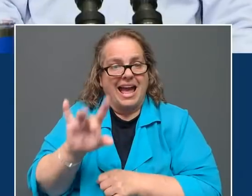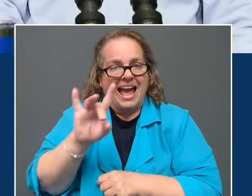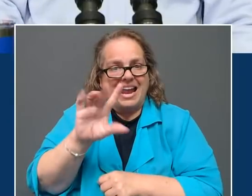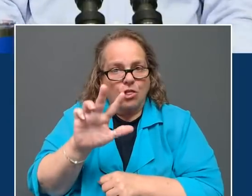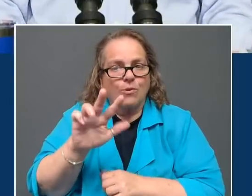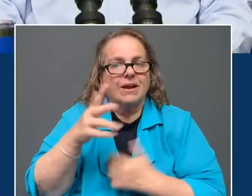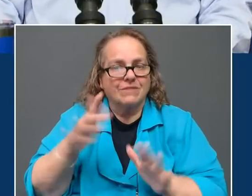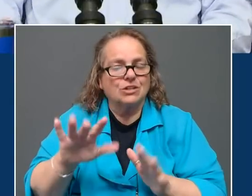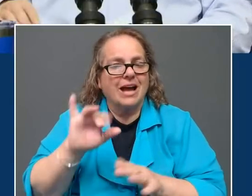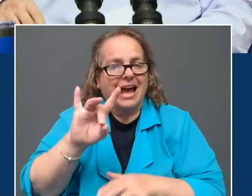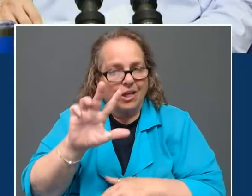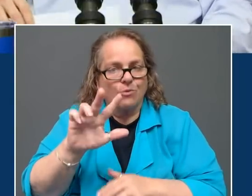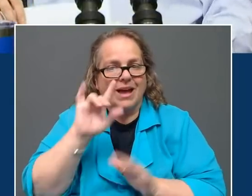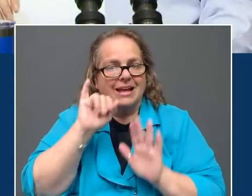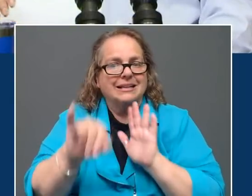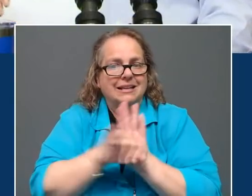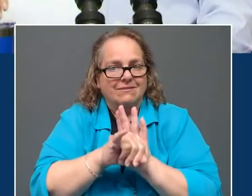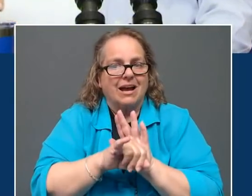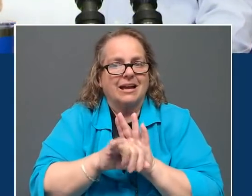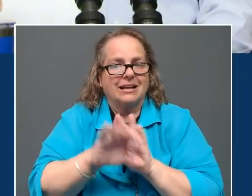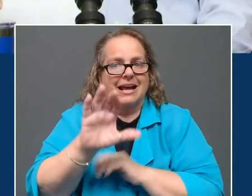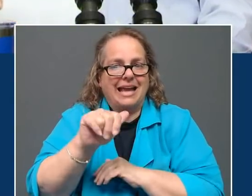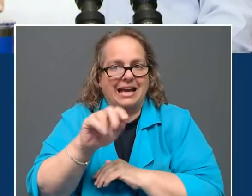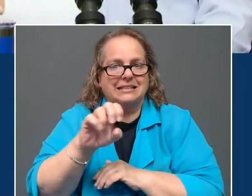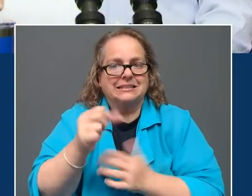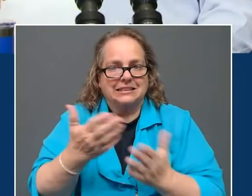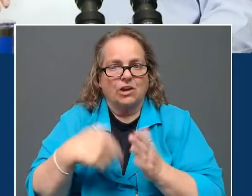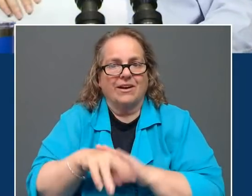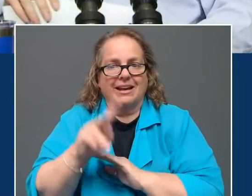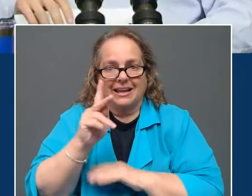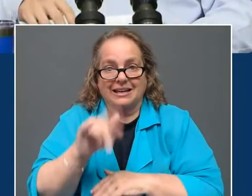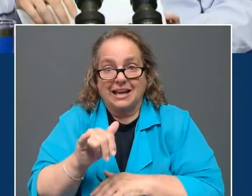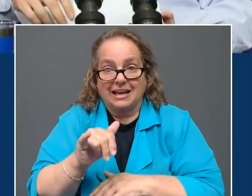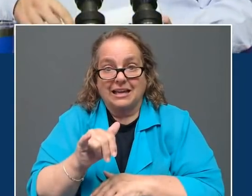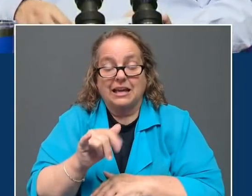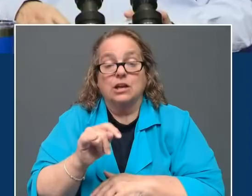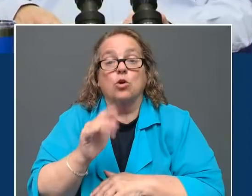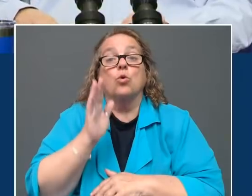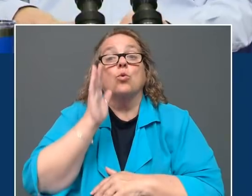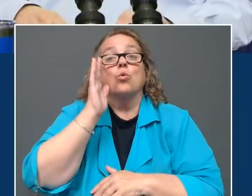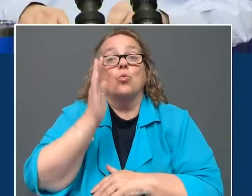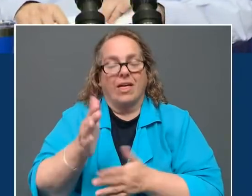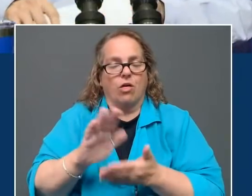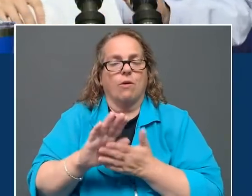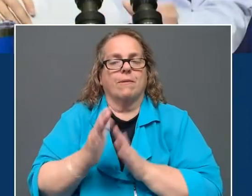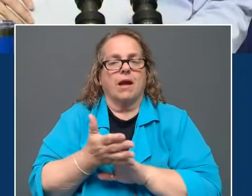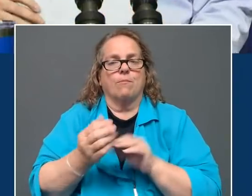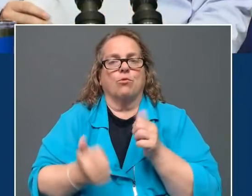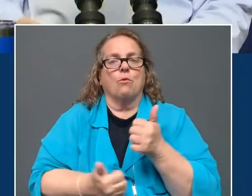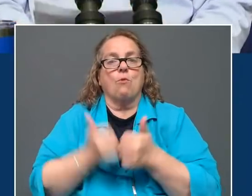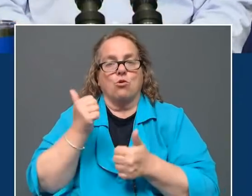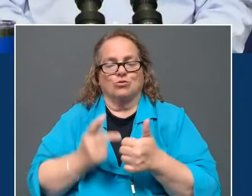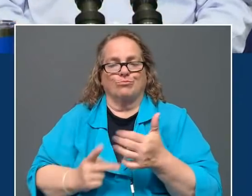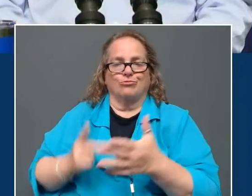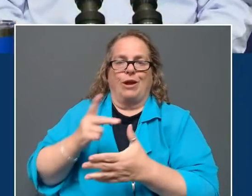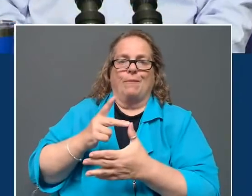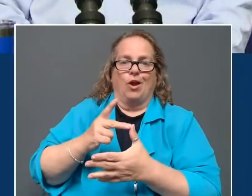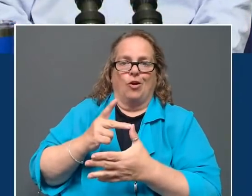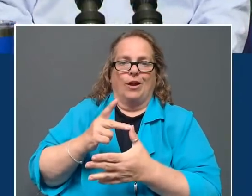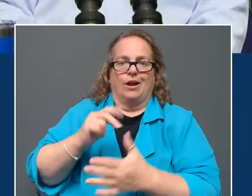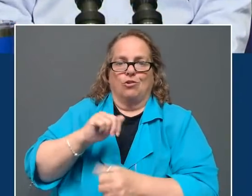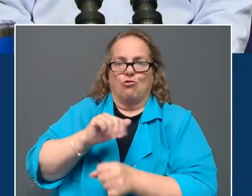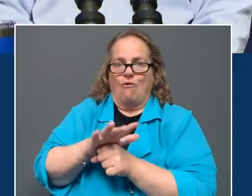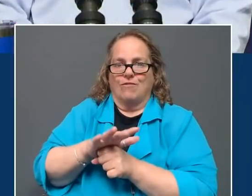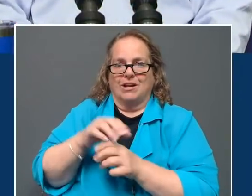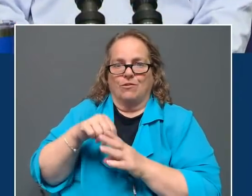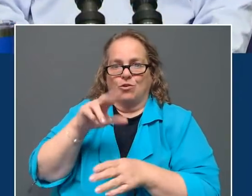Kentucky. This is going to be, if it is not already the dominant variant in the United States, it is fueling in some places